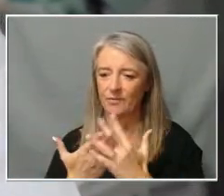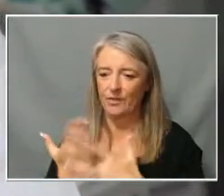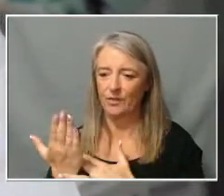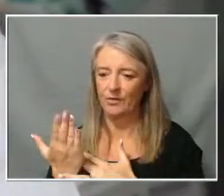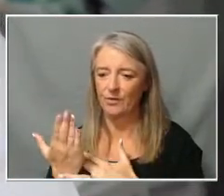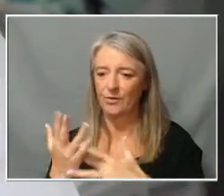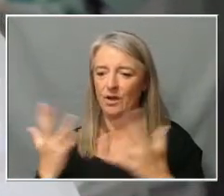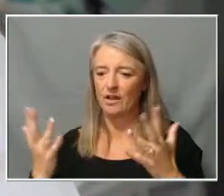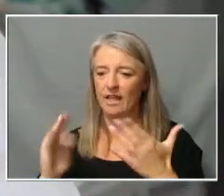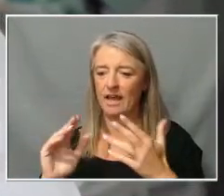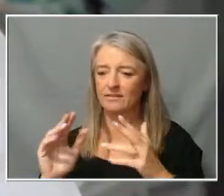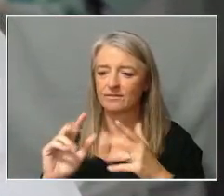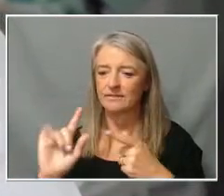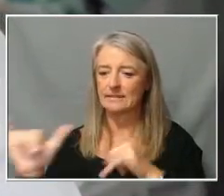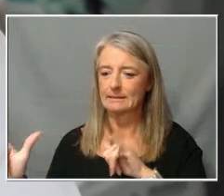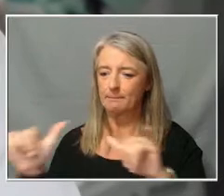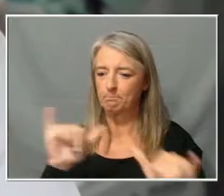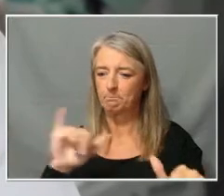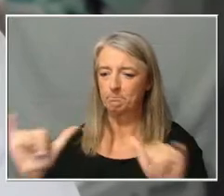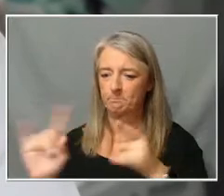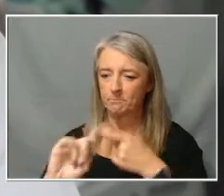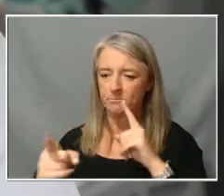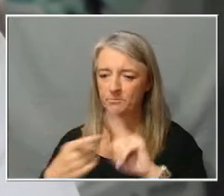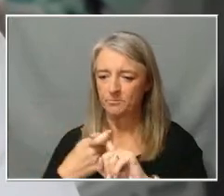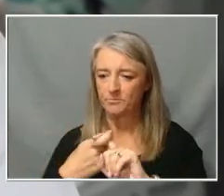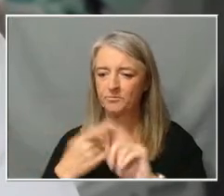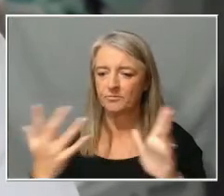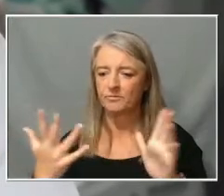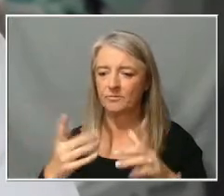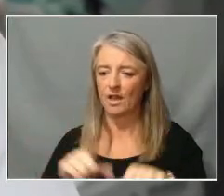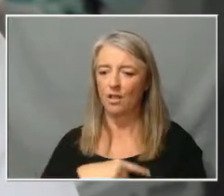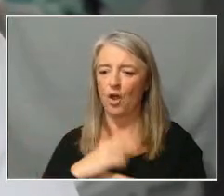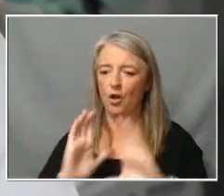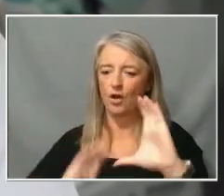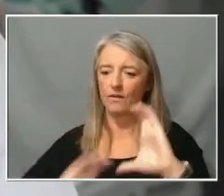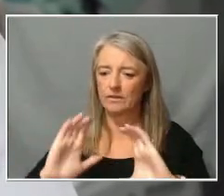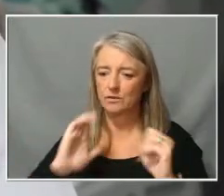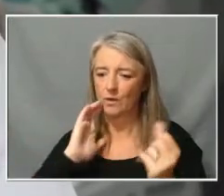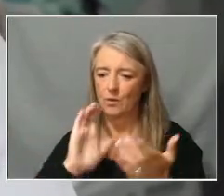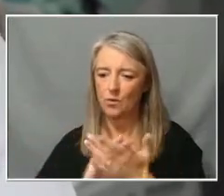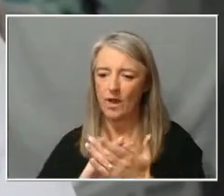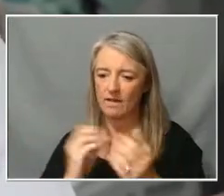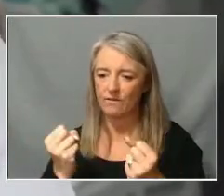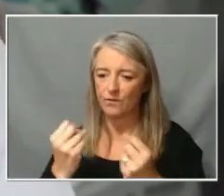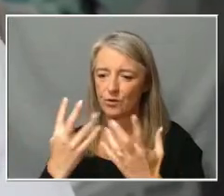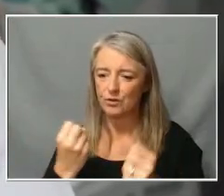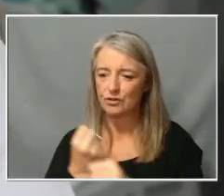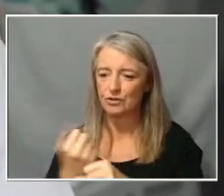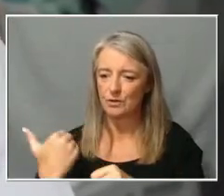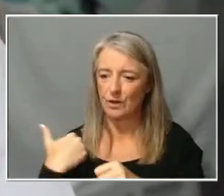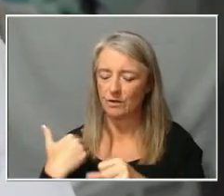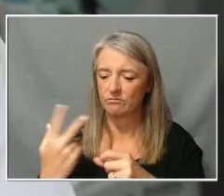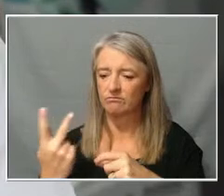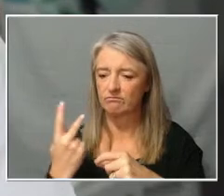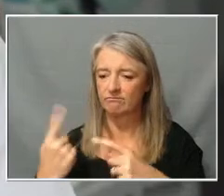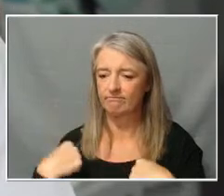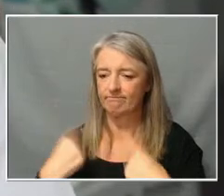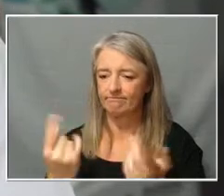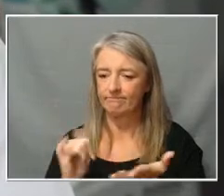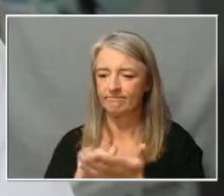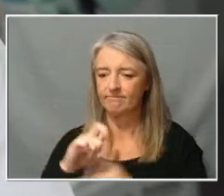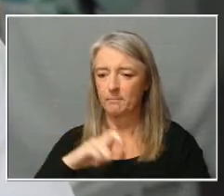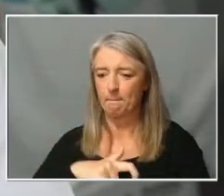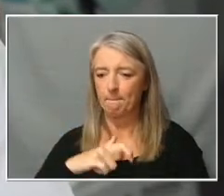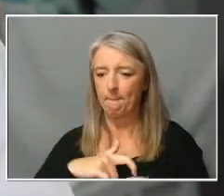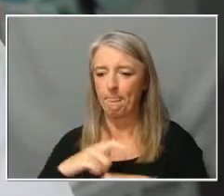of mutual friends. And I even had a long conversation with his wife on the phone a couple years ago, but he and I have not spoken since then. But yeah,